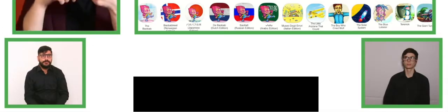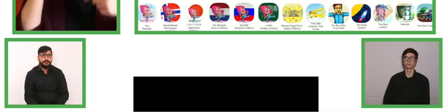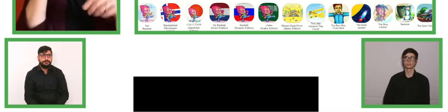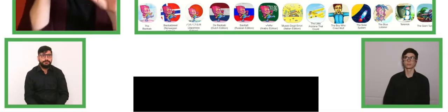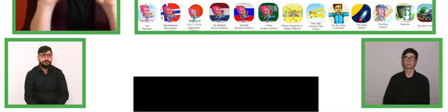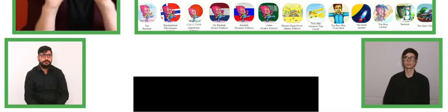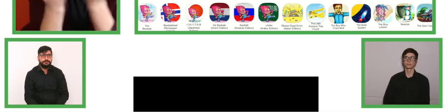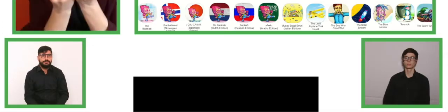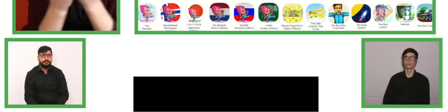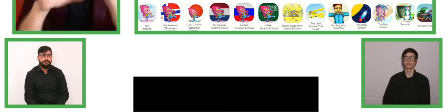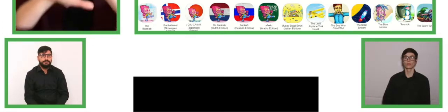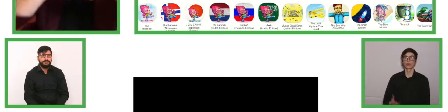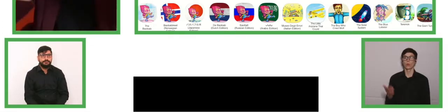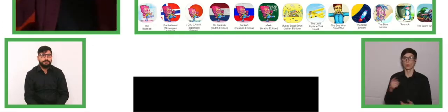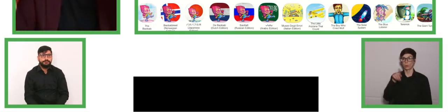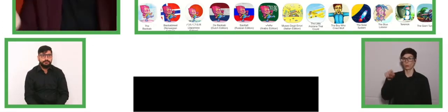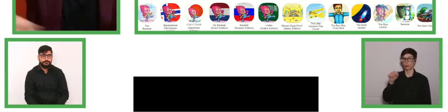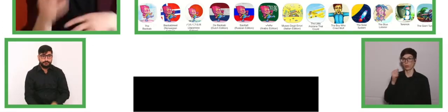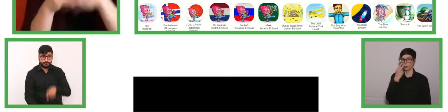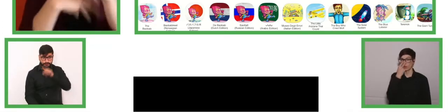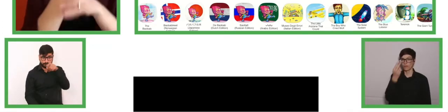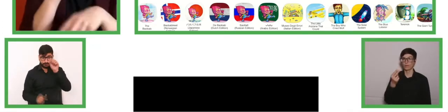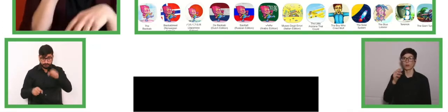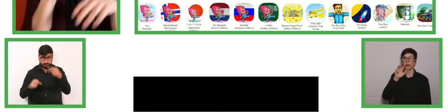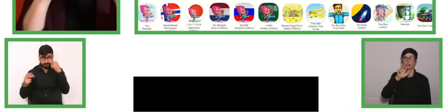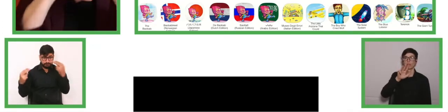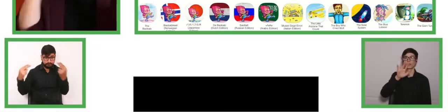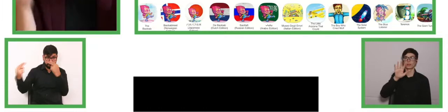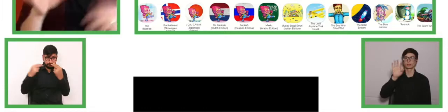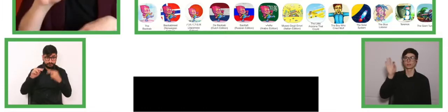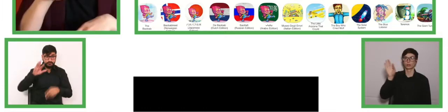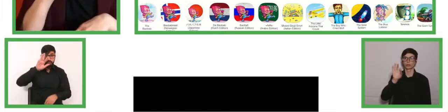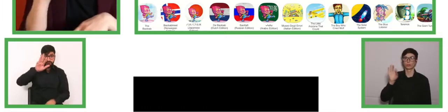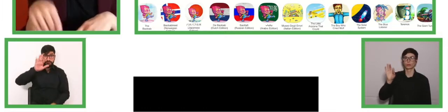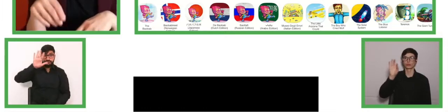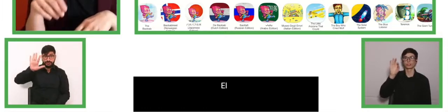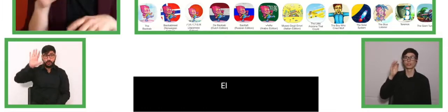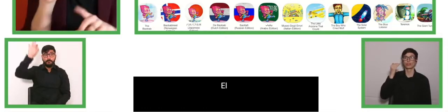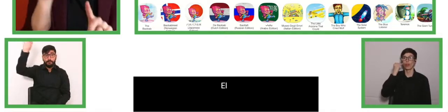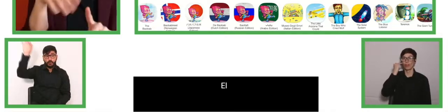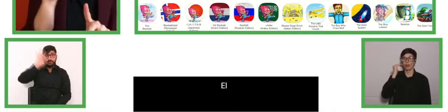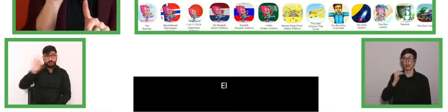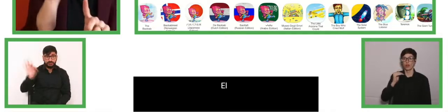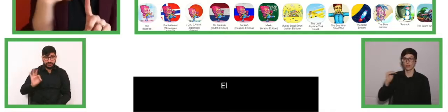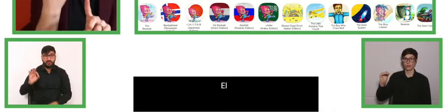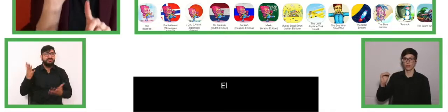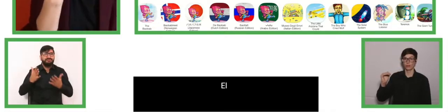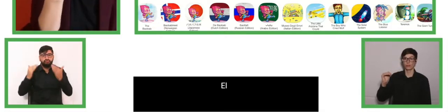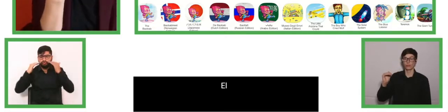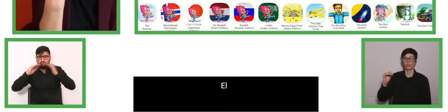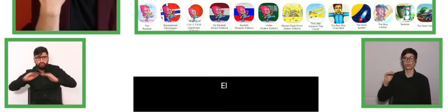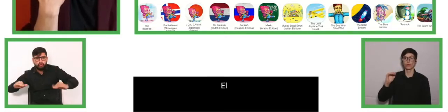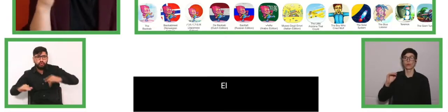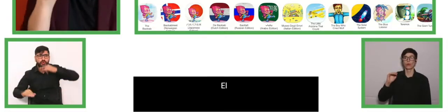please. As you can see here, 95% of deaf children around the globe are born to hearing parents.